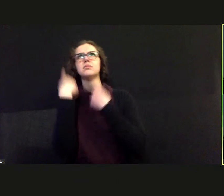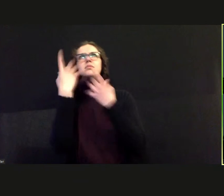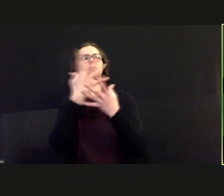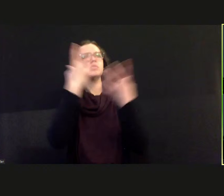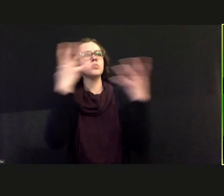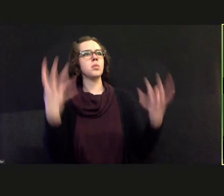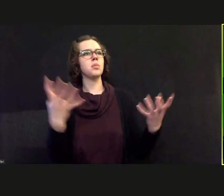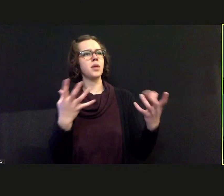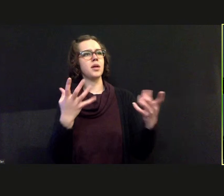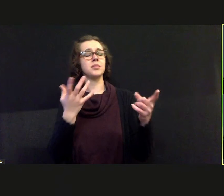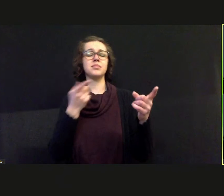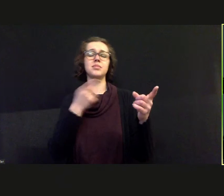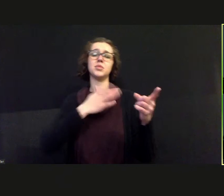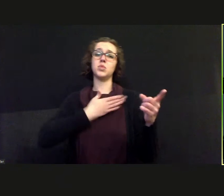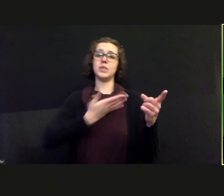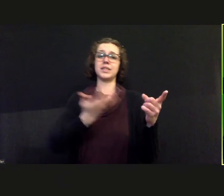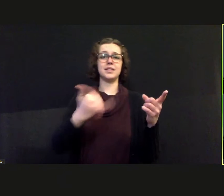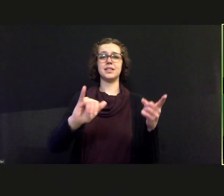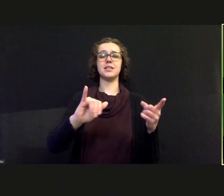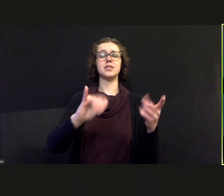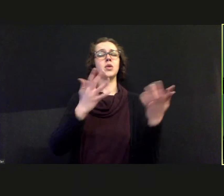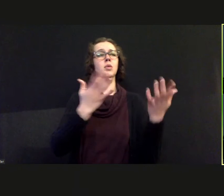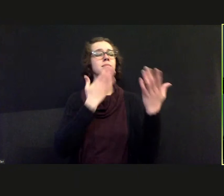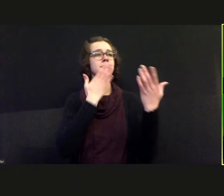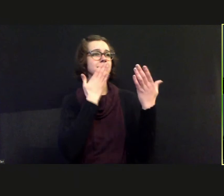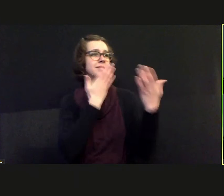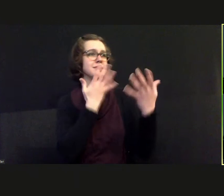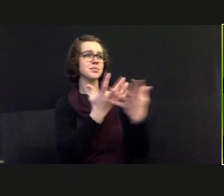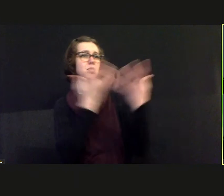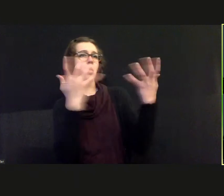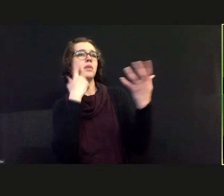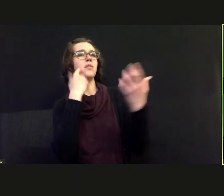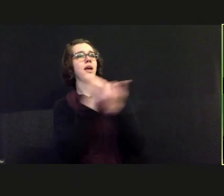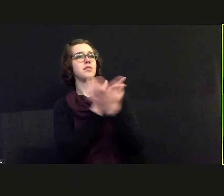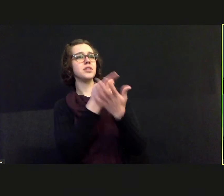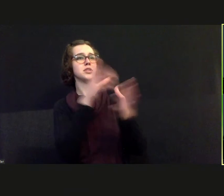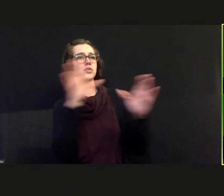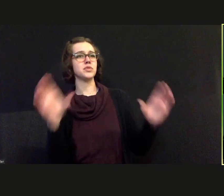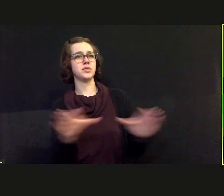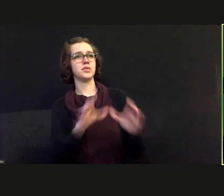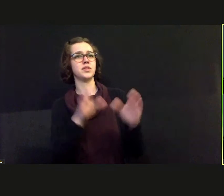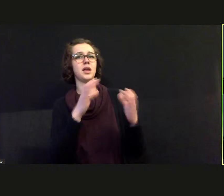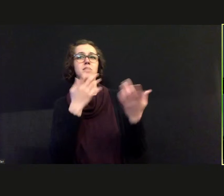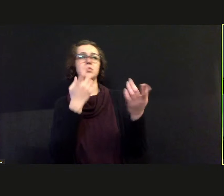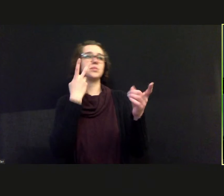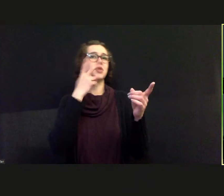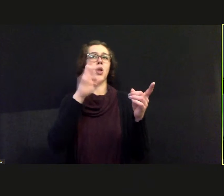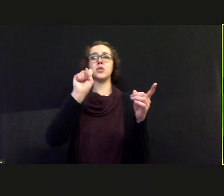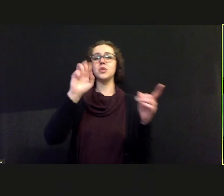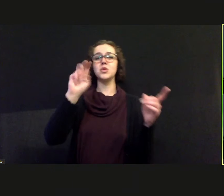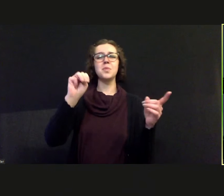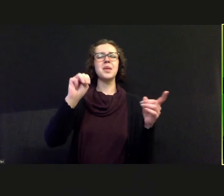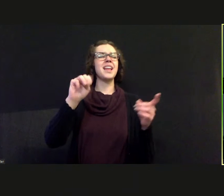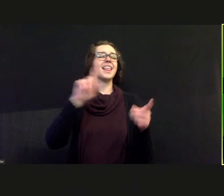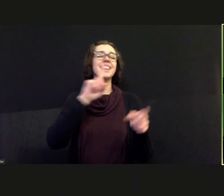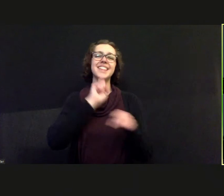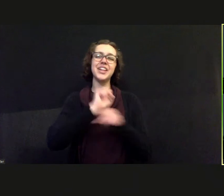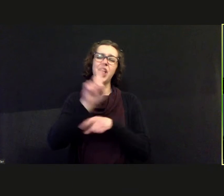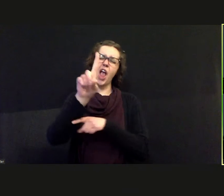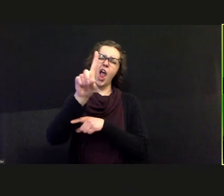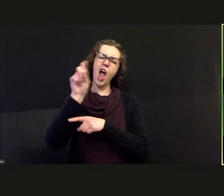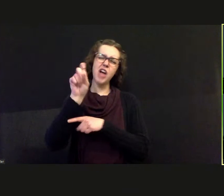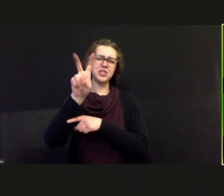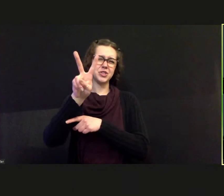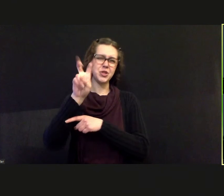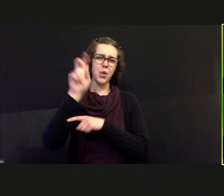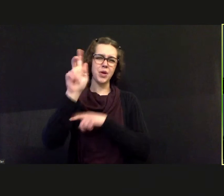that. So Leila, thank you so much for how much you've done everywhere. We saw on social media literally hundreds of people